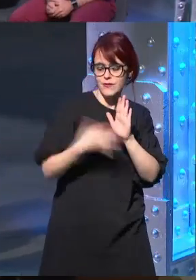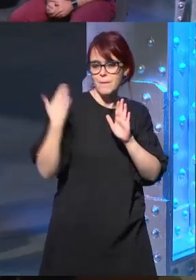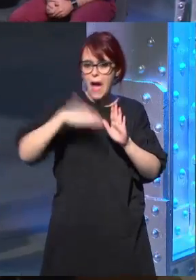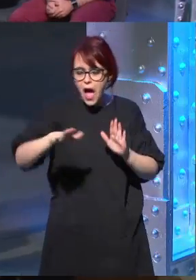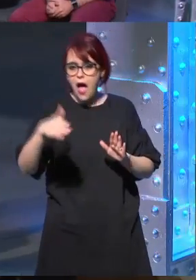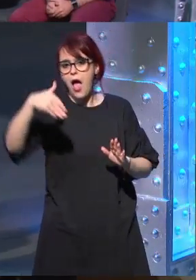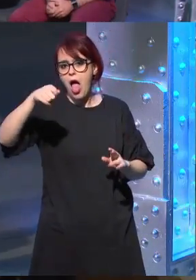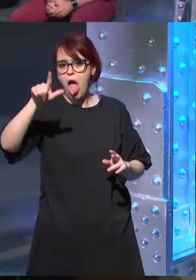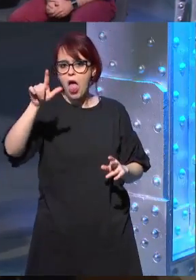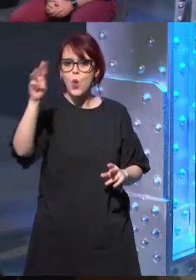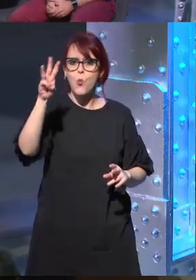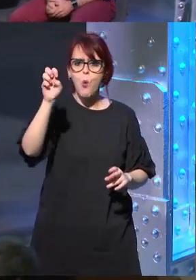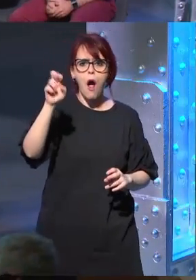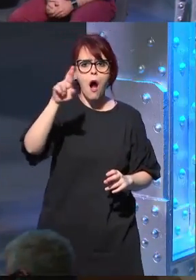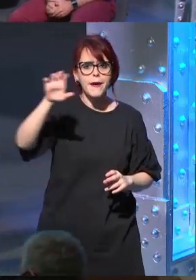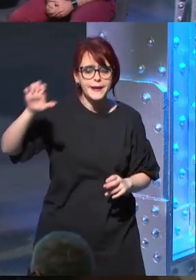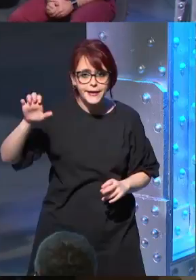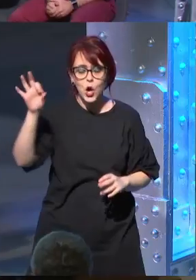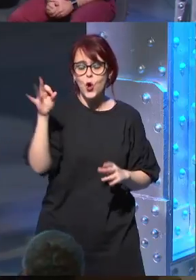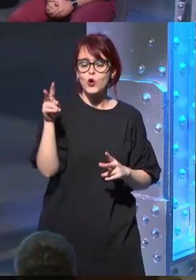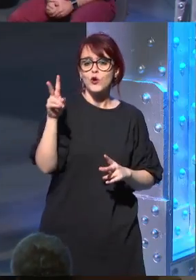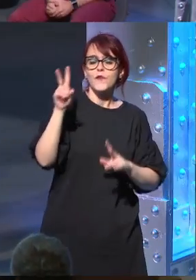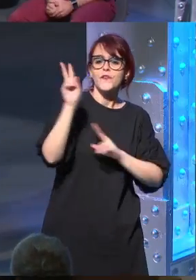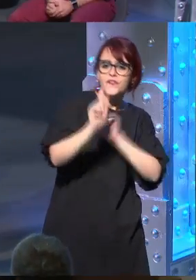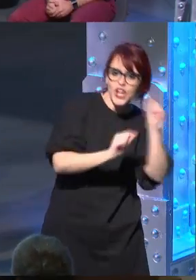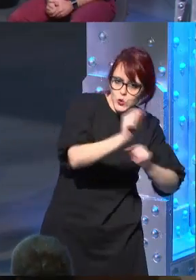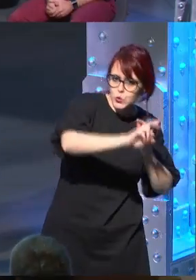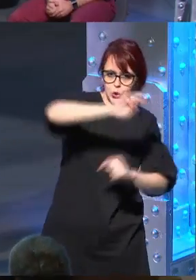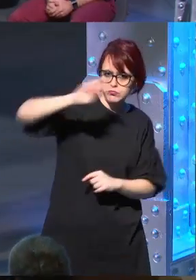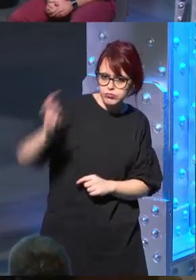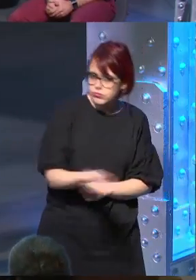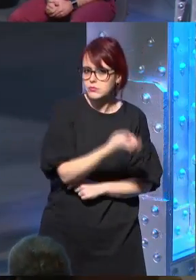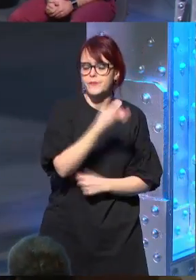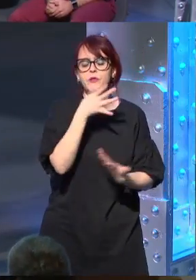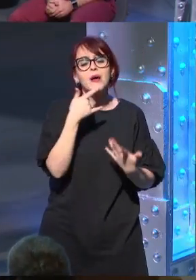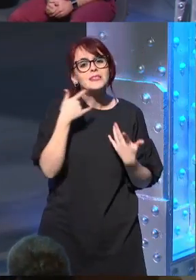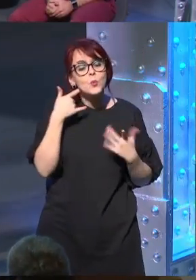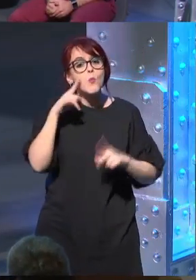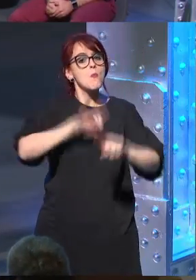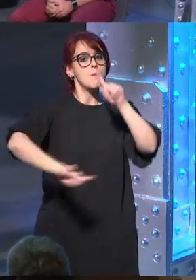link, and those links could actually be the door to malware or to